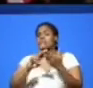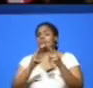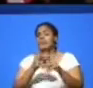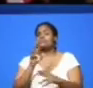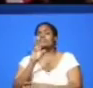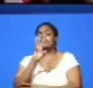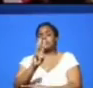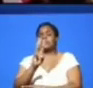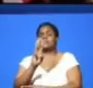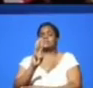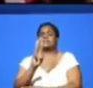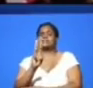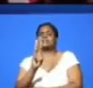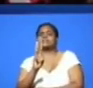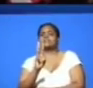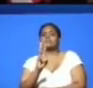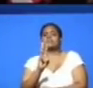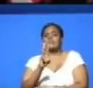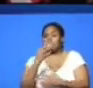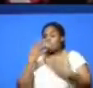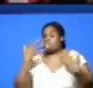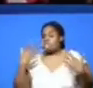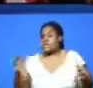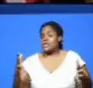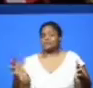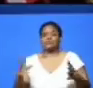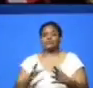number six is gone.